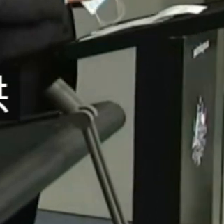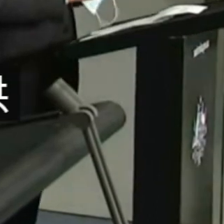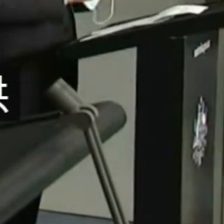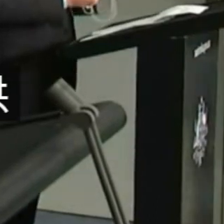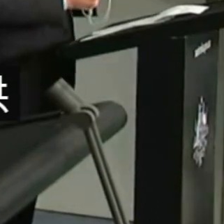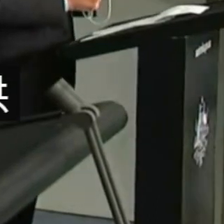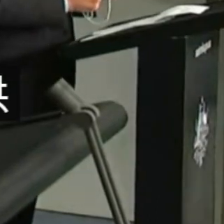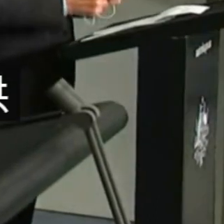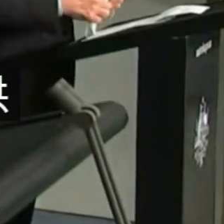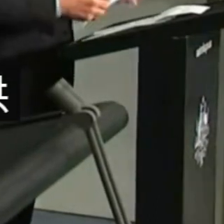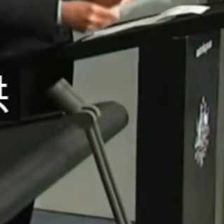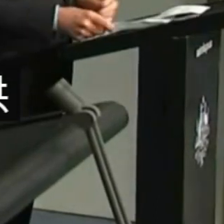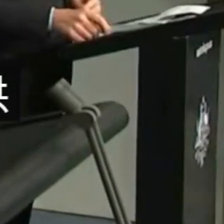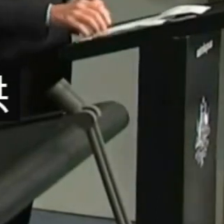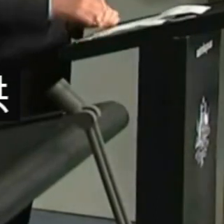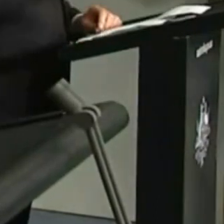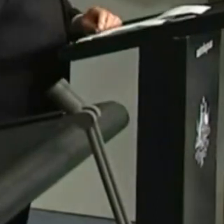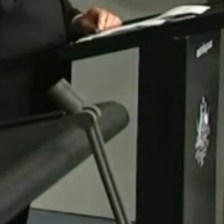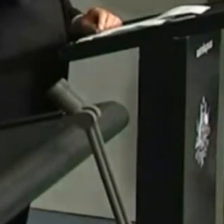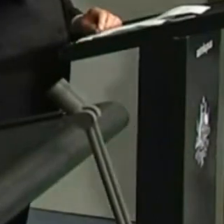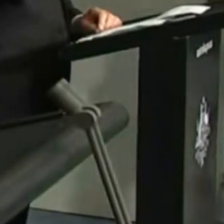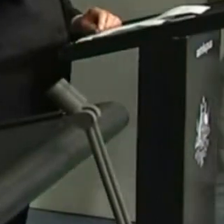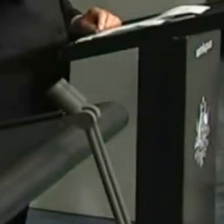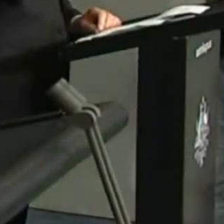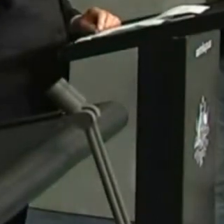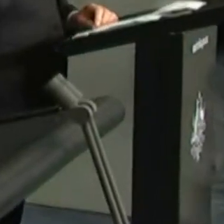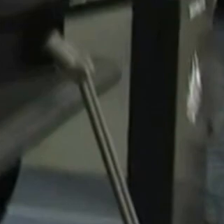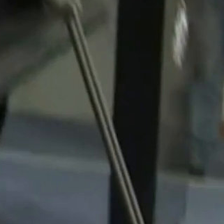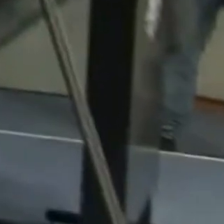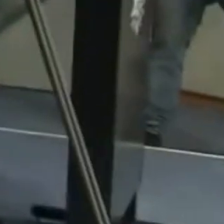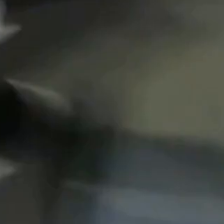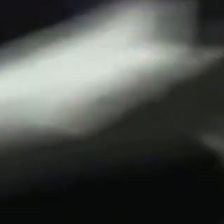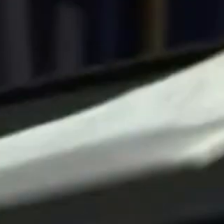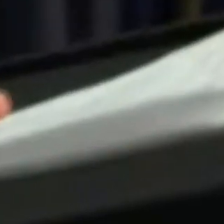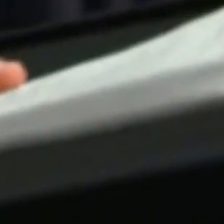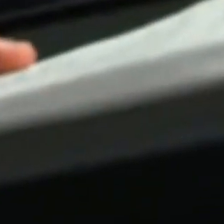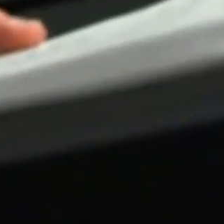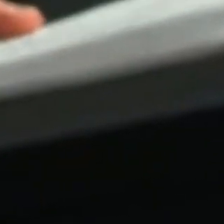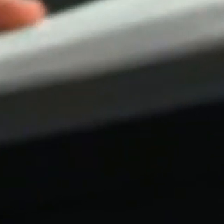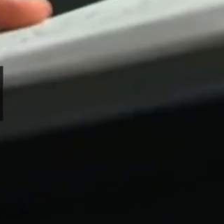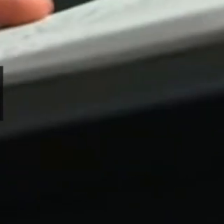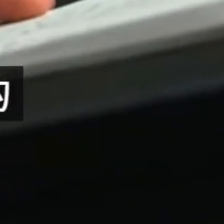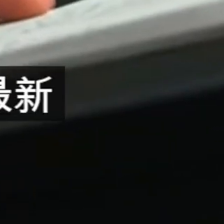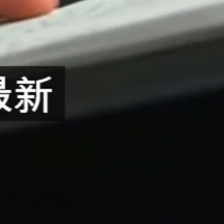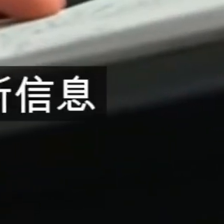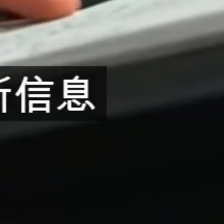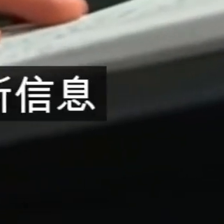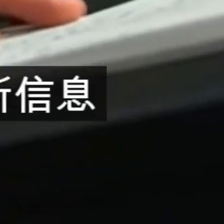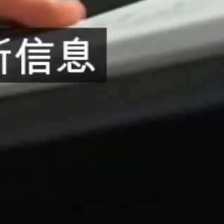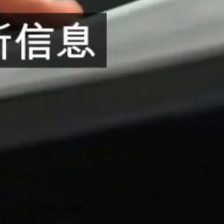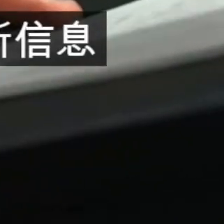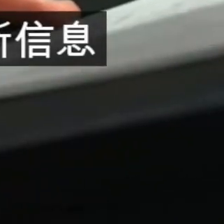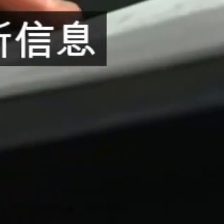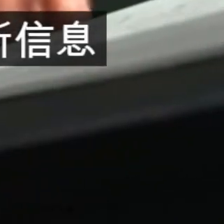on the latest information and actions in relation to the latest variant of concern, the